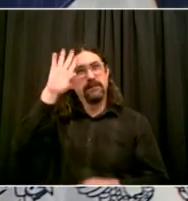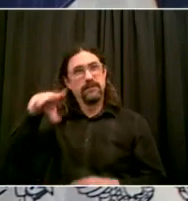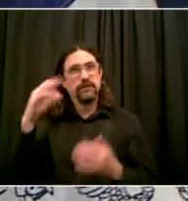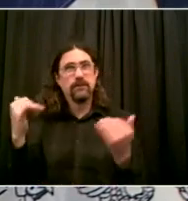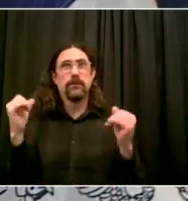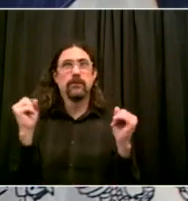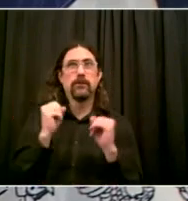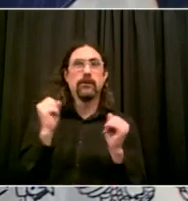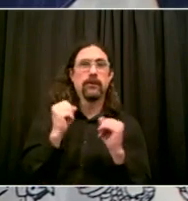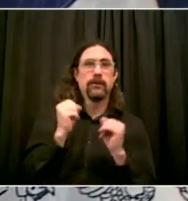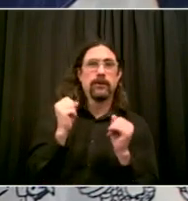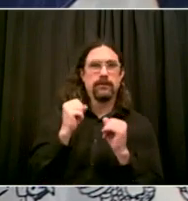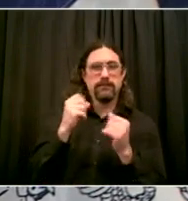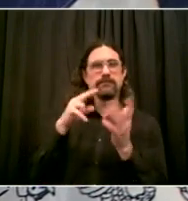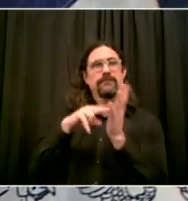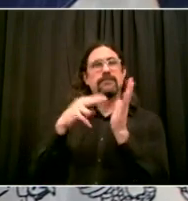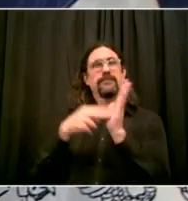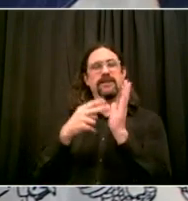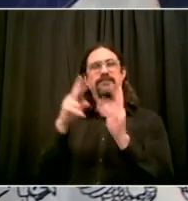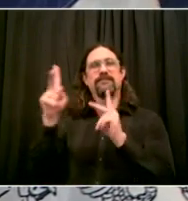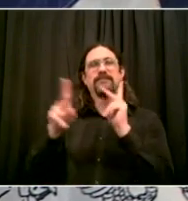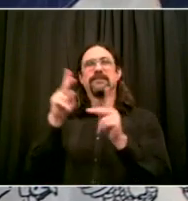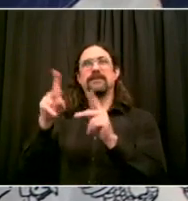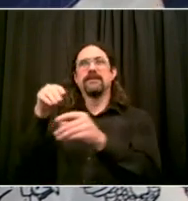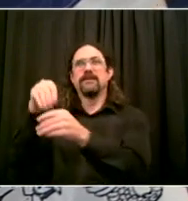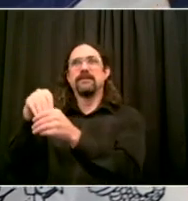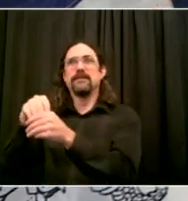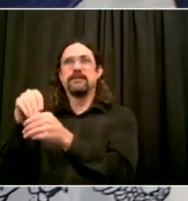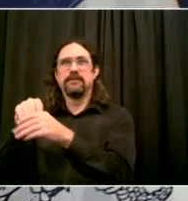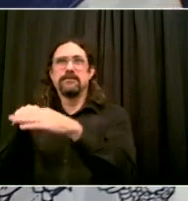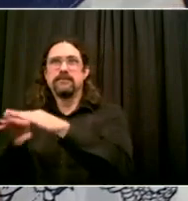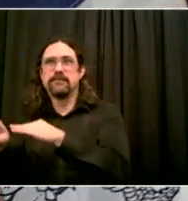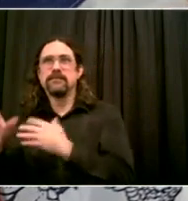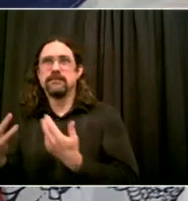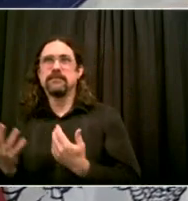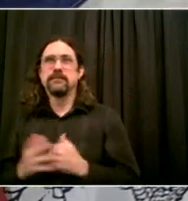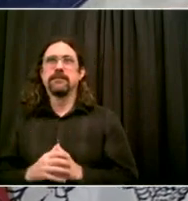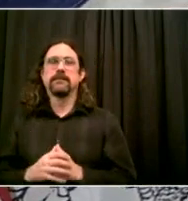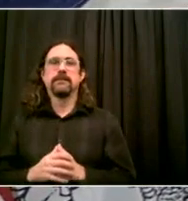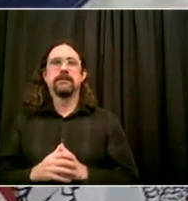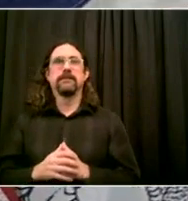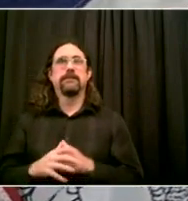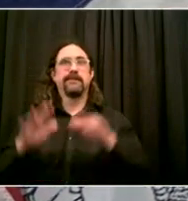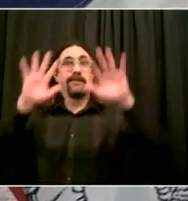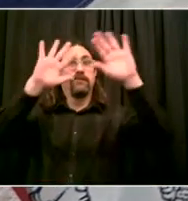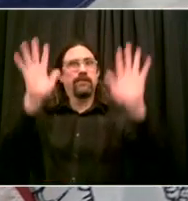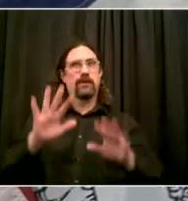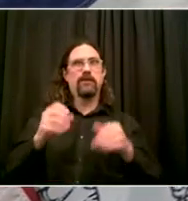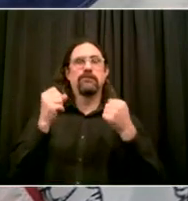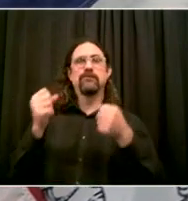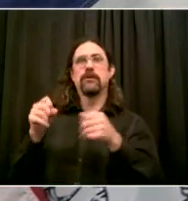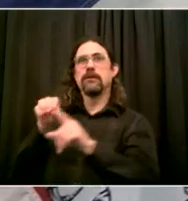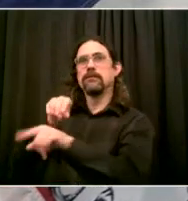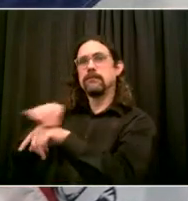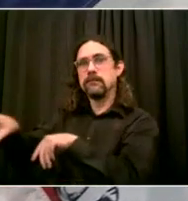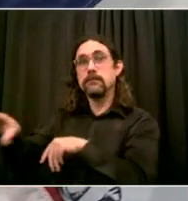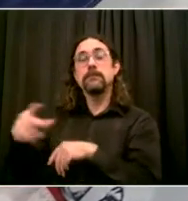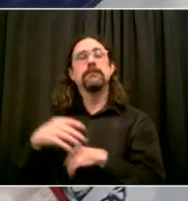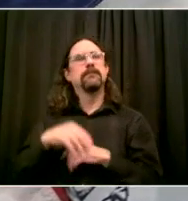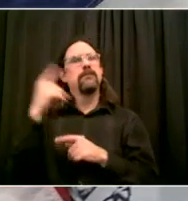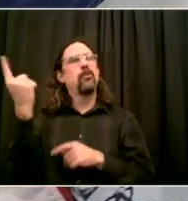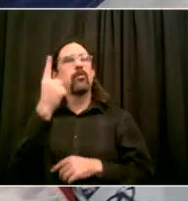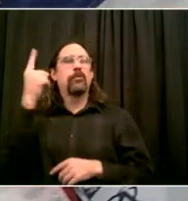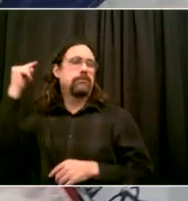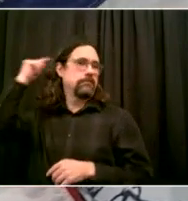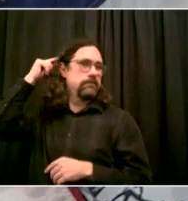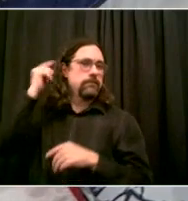combination is a real problem. That's why we're going to keep emphasizing wearing the masks all the time and avoiding large